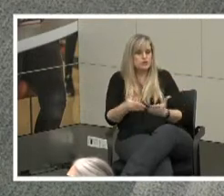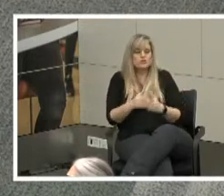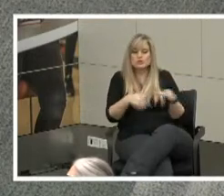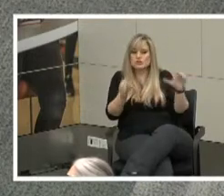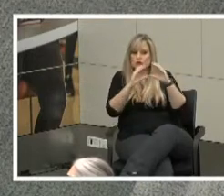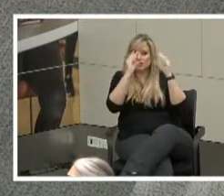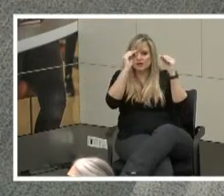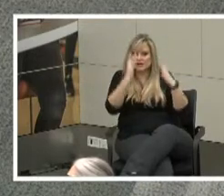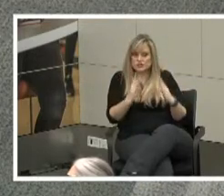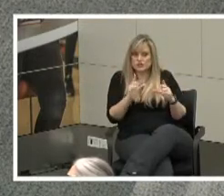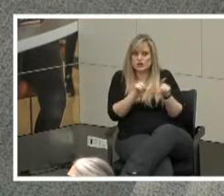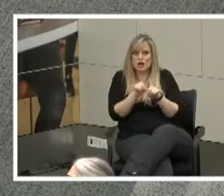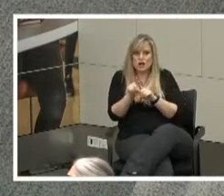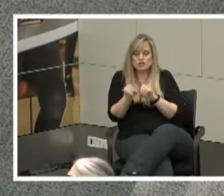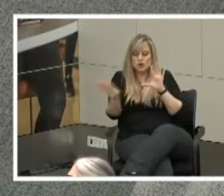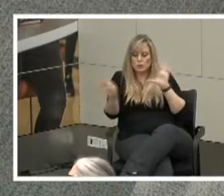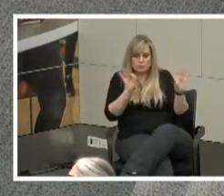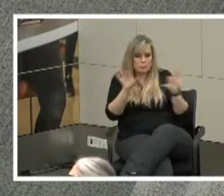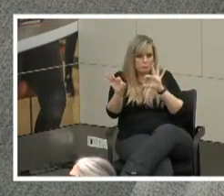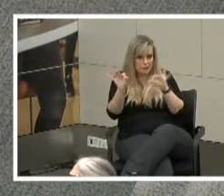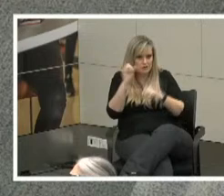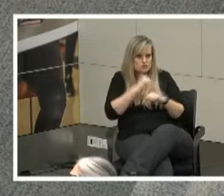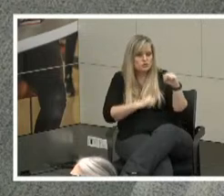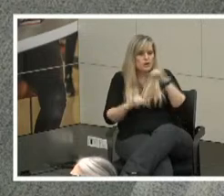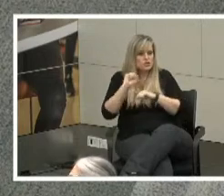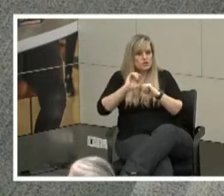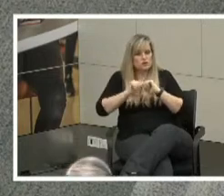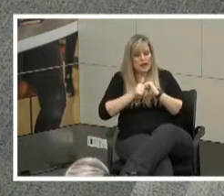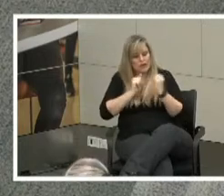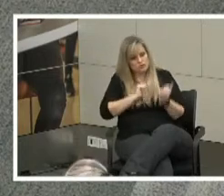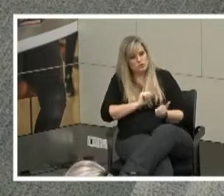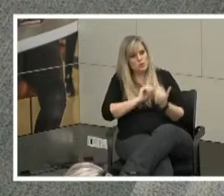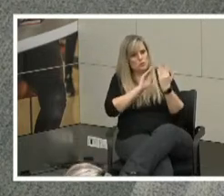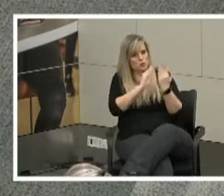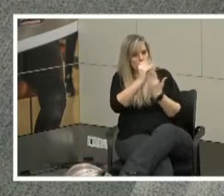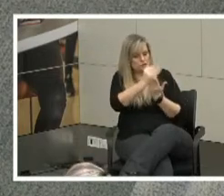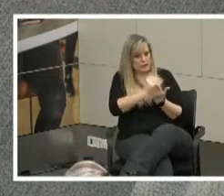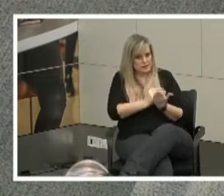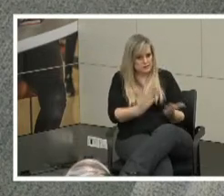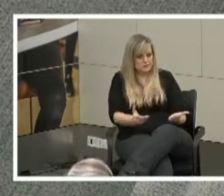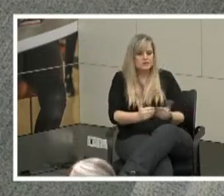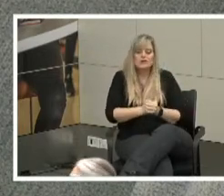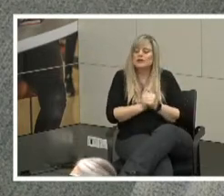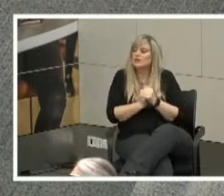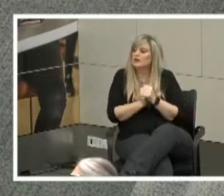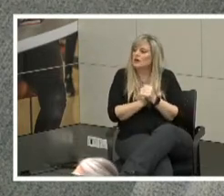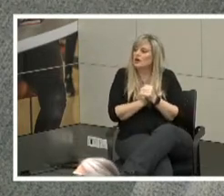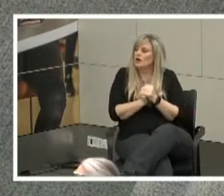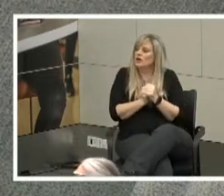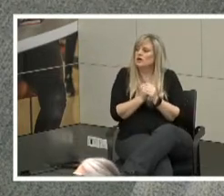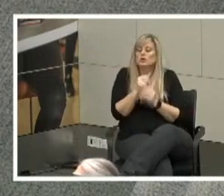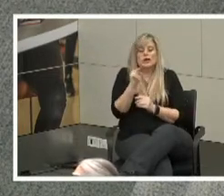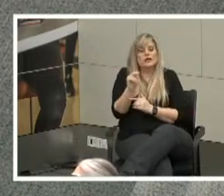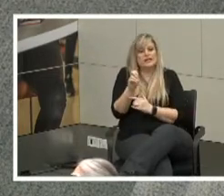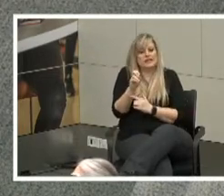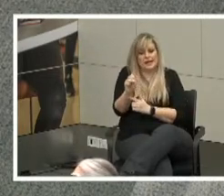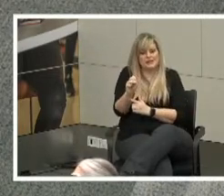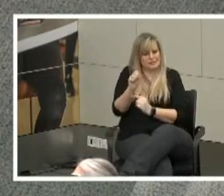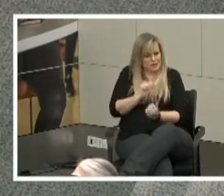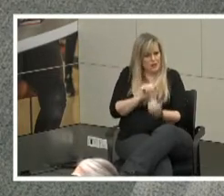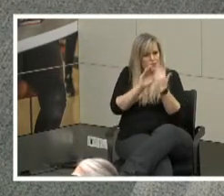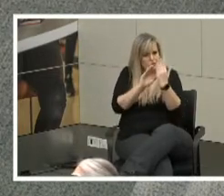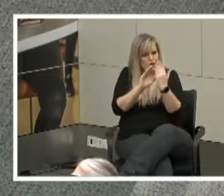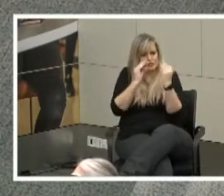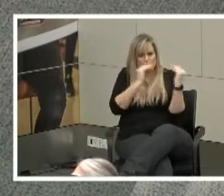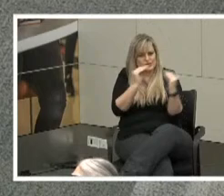also will select from the many strategies learned on how to approach a lesson the N NES approach to teaching